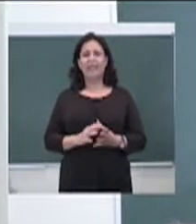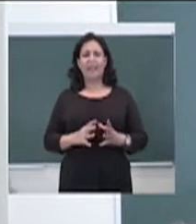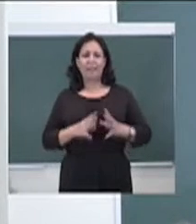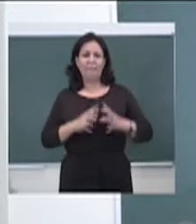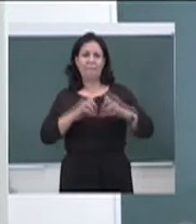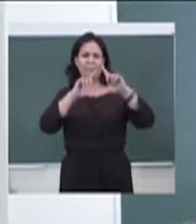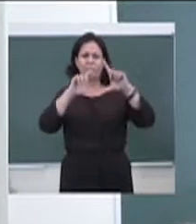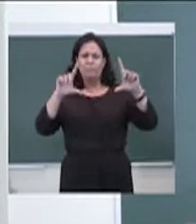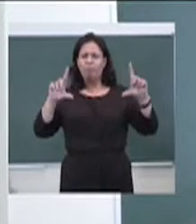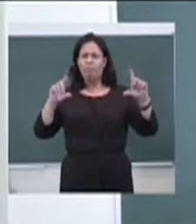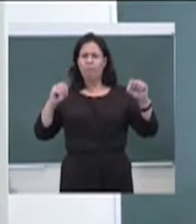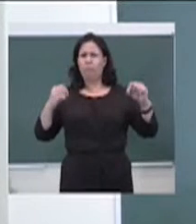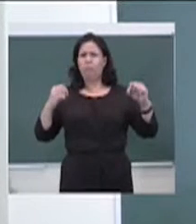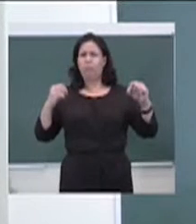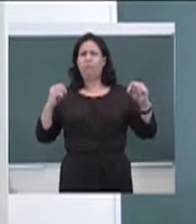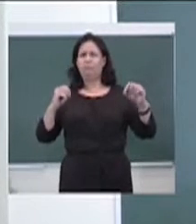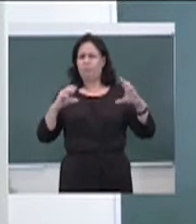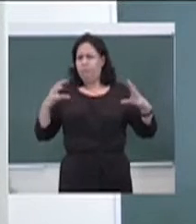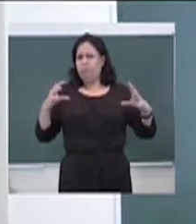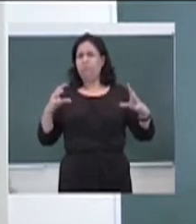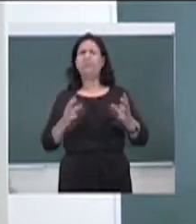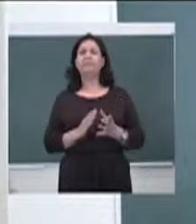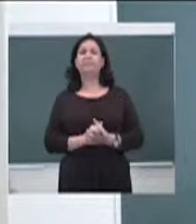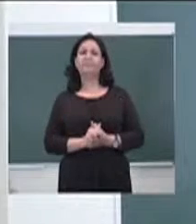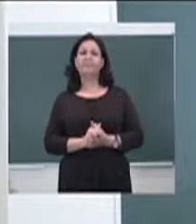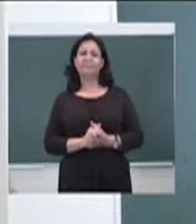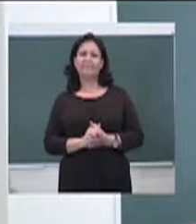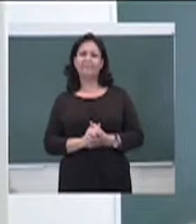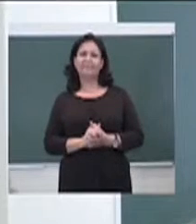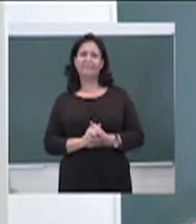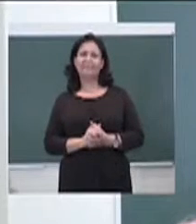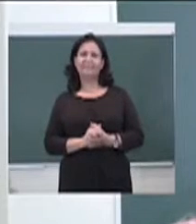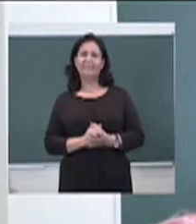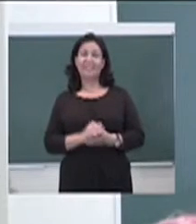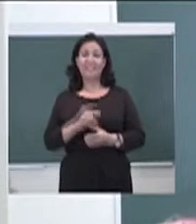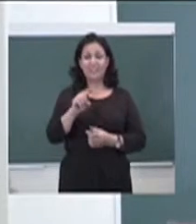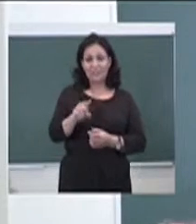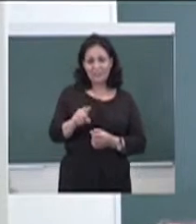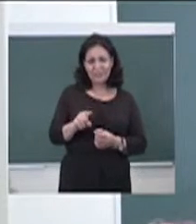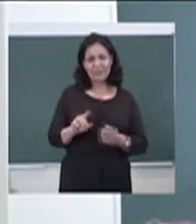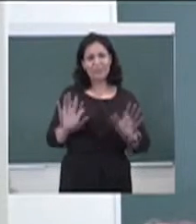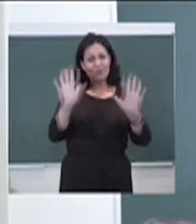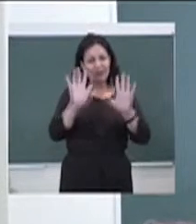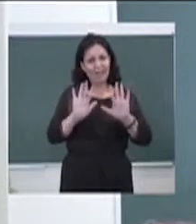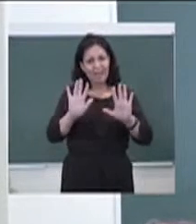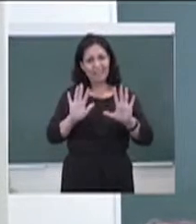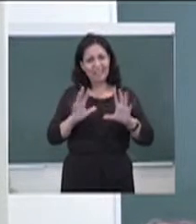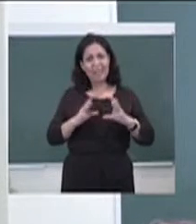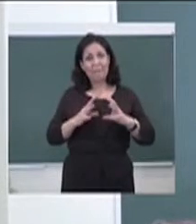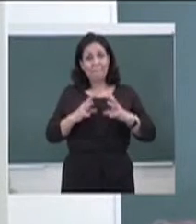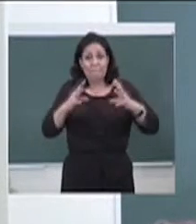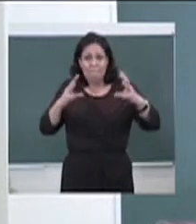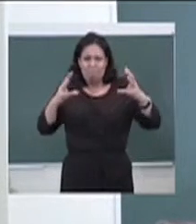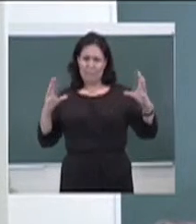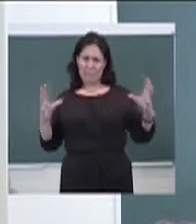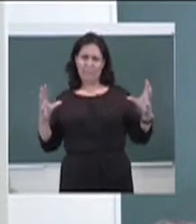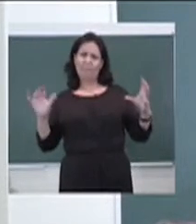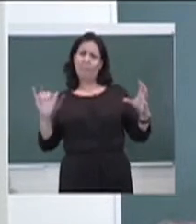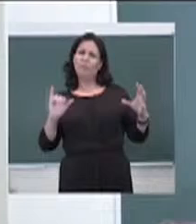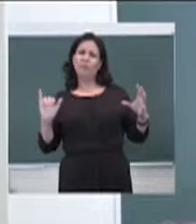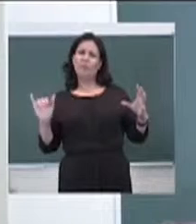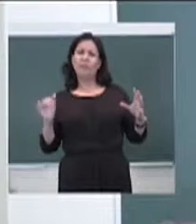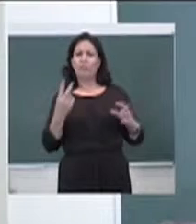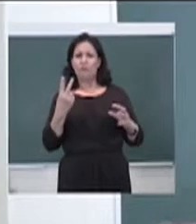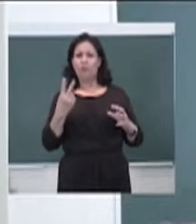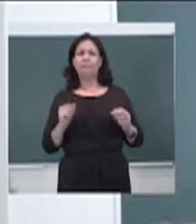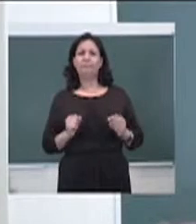rectangle? Wonderful. So you are going to color the bigger one between the two items.